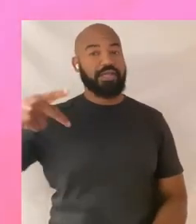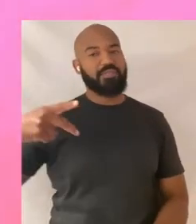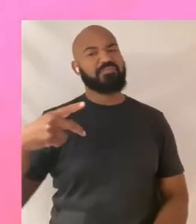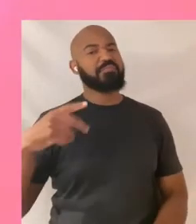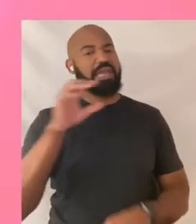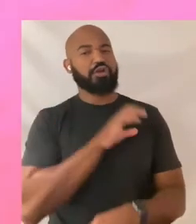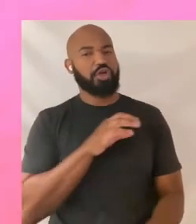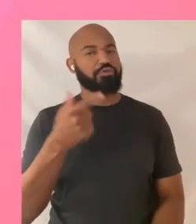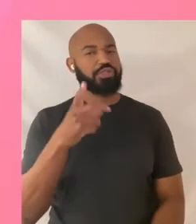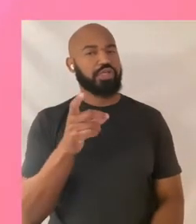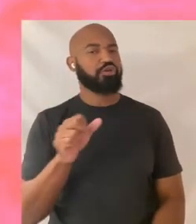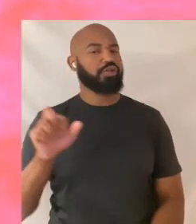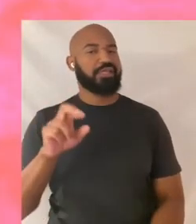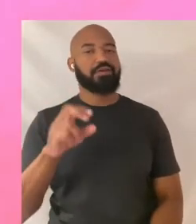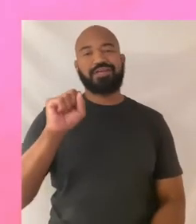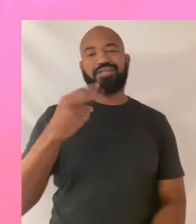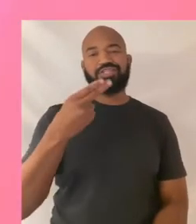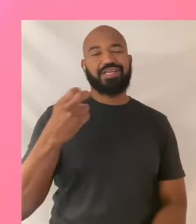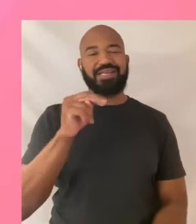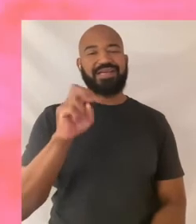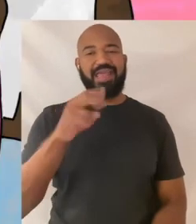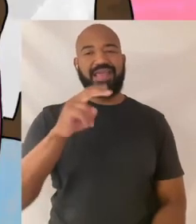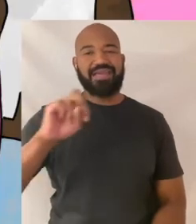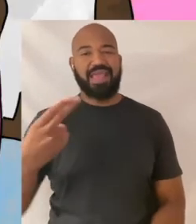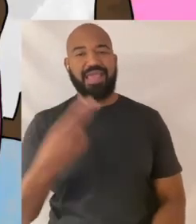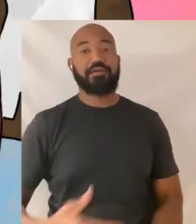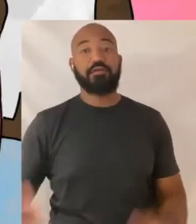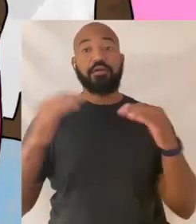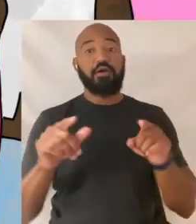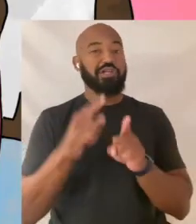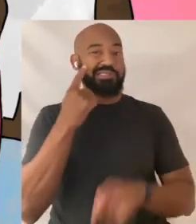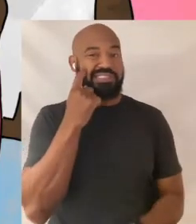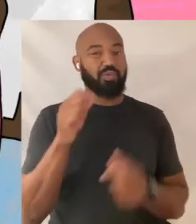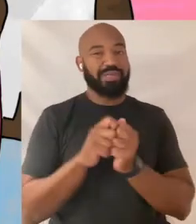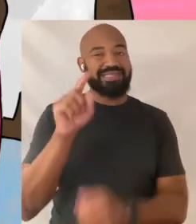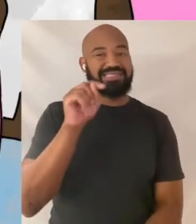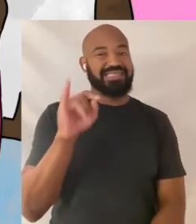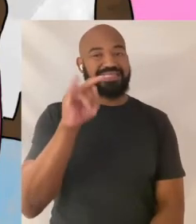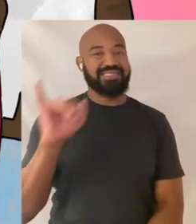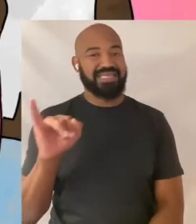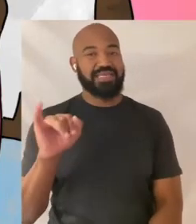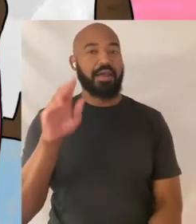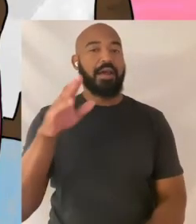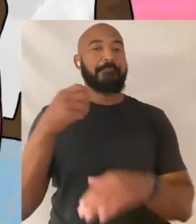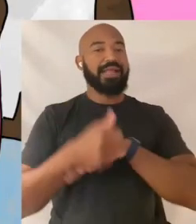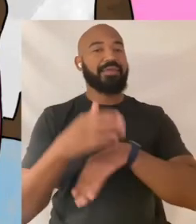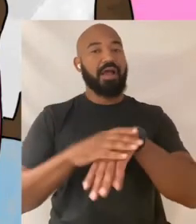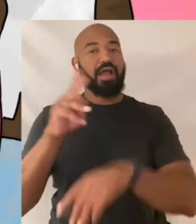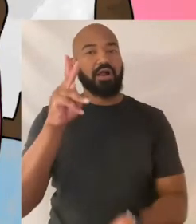Geraldine, Shanae by Martin Lawrence, and most recently, TT by Blame It on Quay are examples of